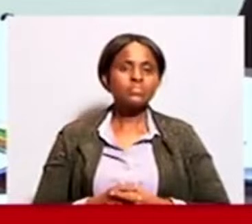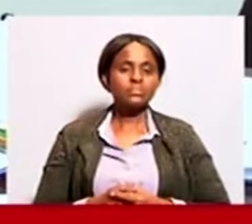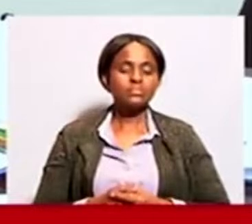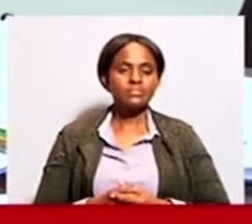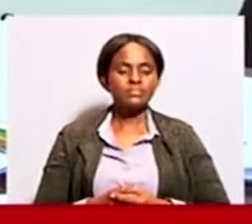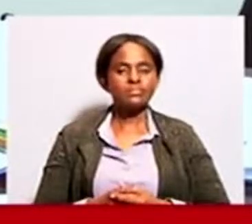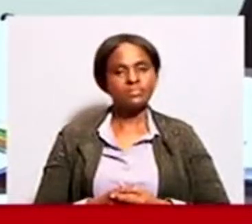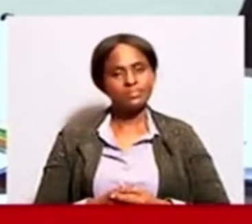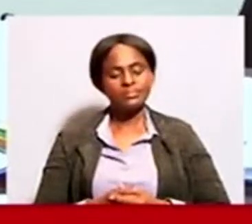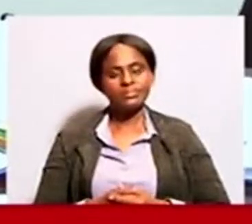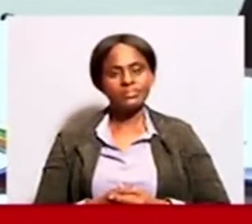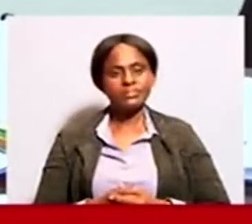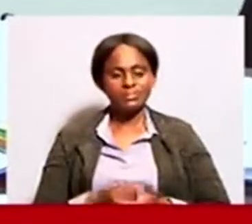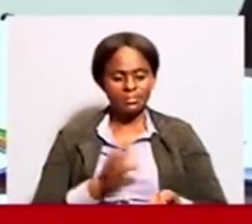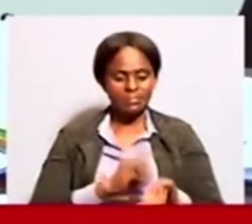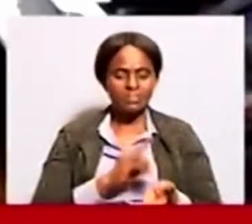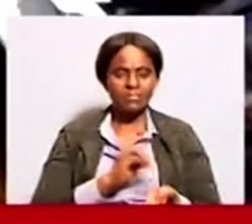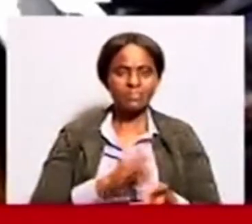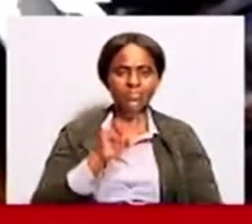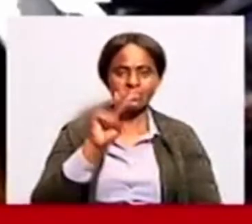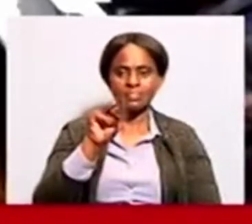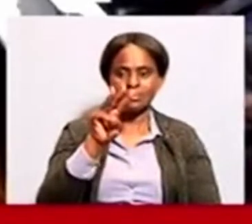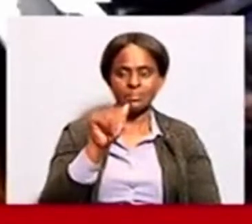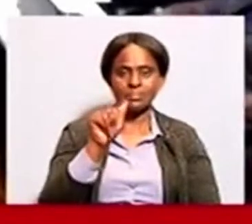Anyway, Dr. Mwanza.